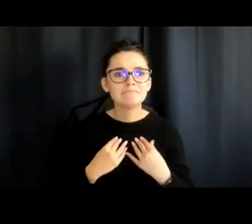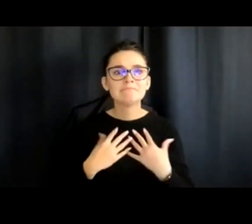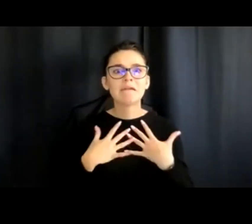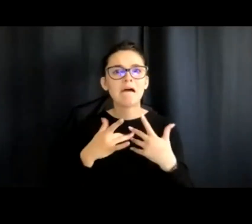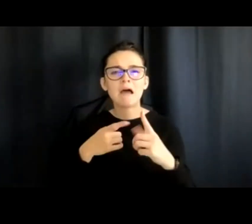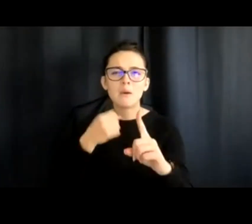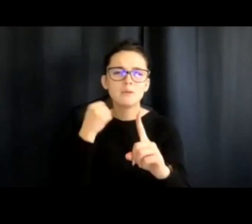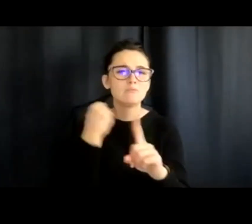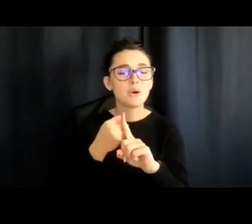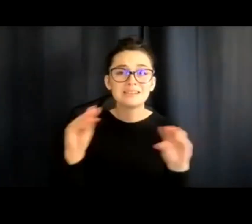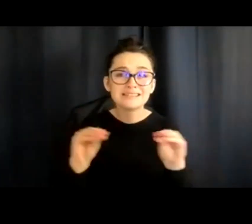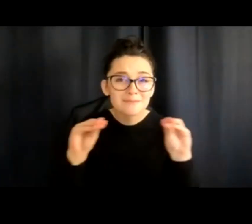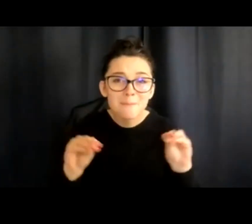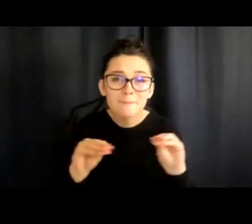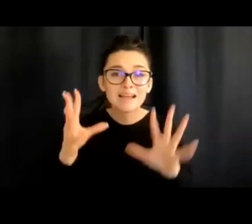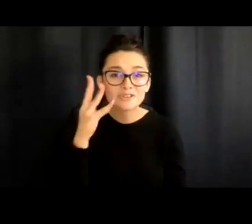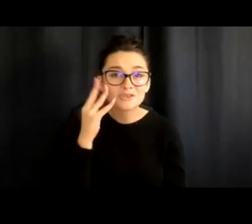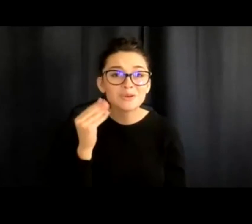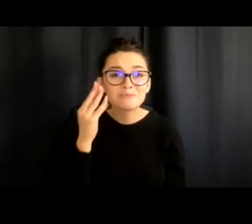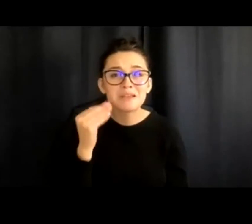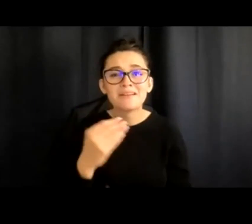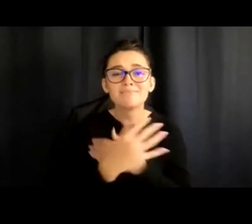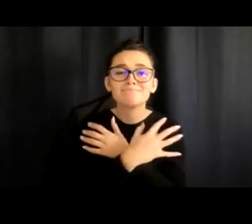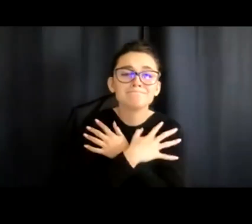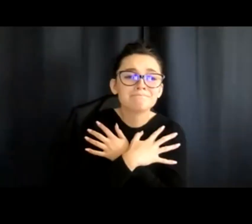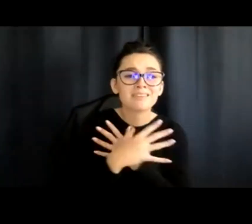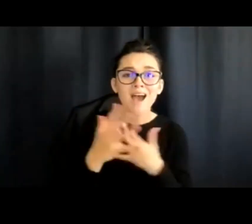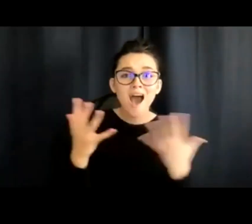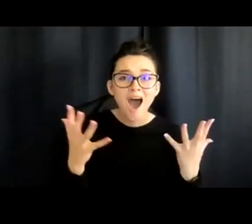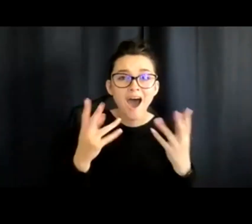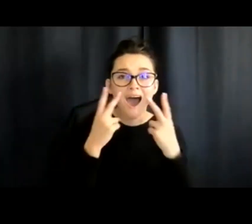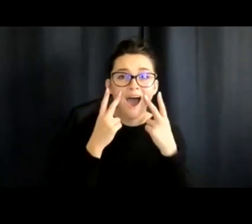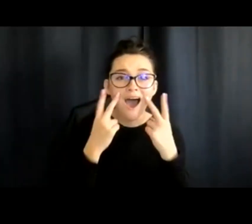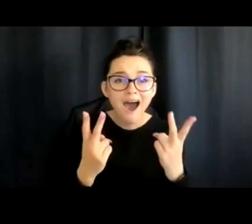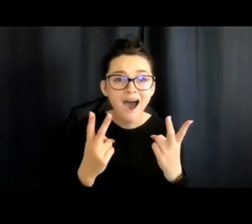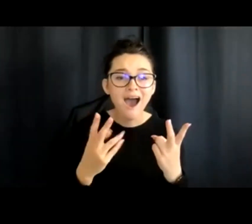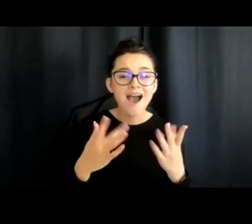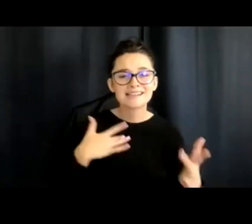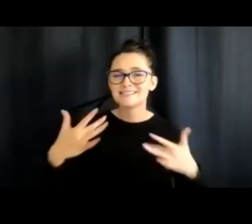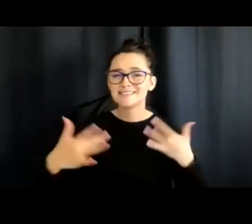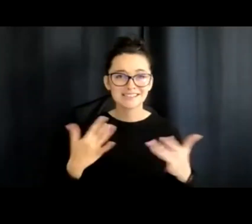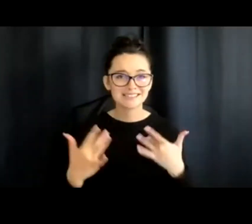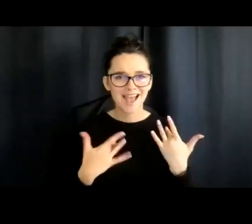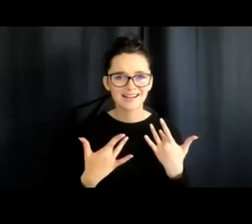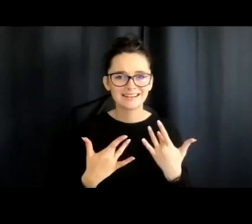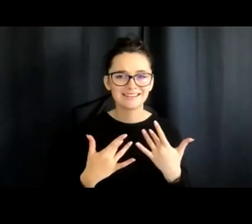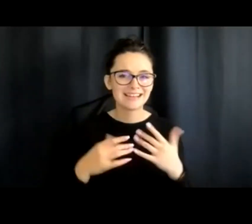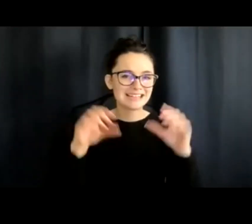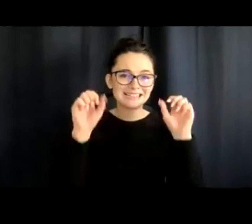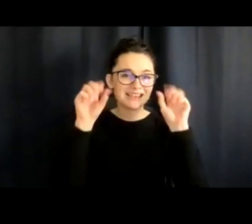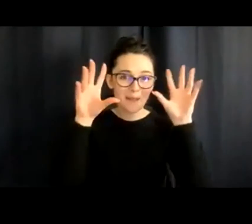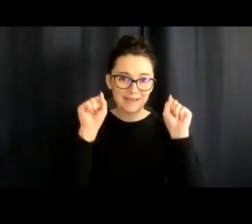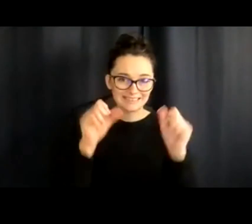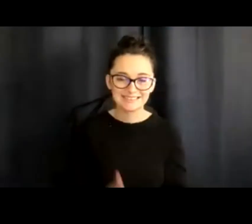before. You'll see people crying and hugging and like just jumping up and down with excitement. It's so amazing. And right